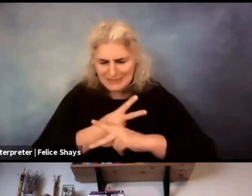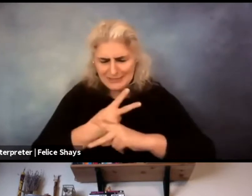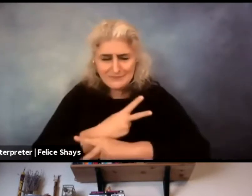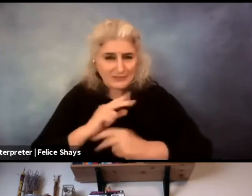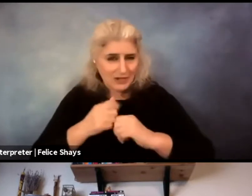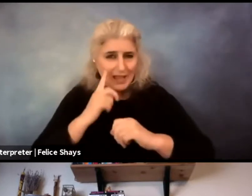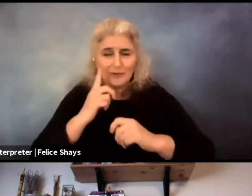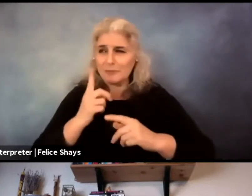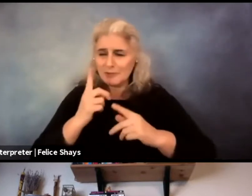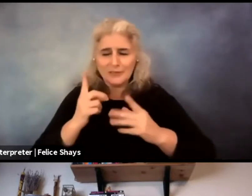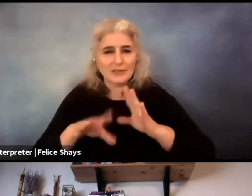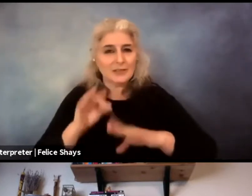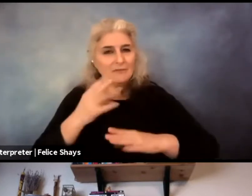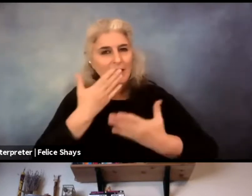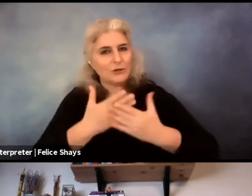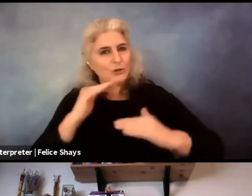maintain a good balance.